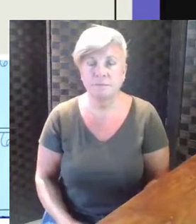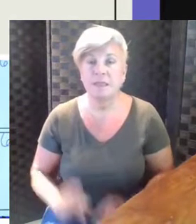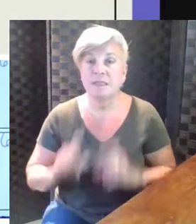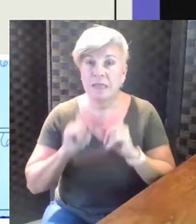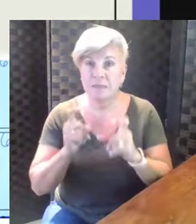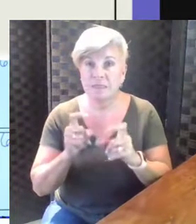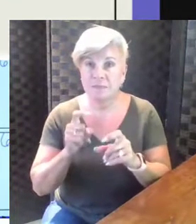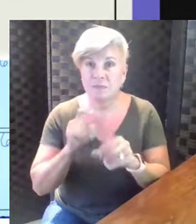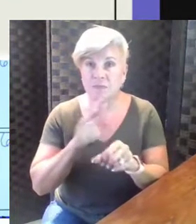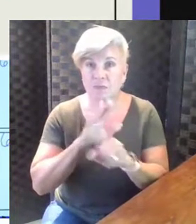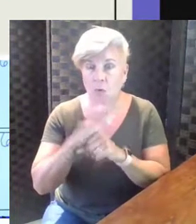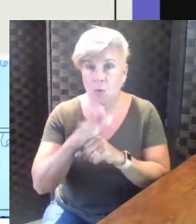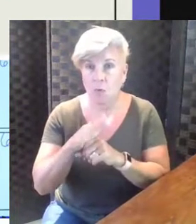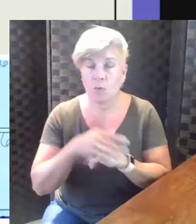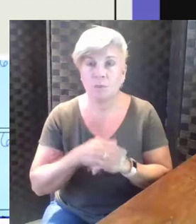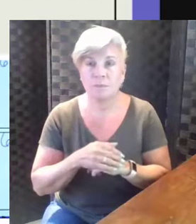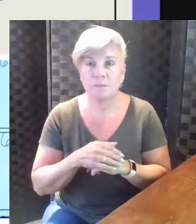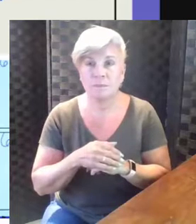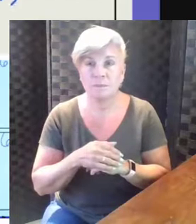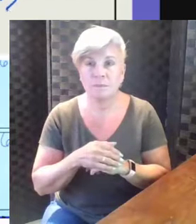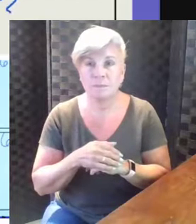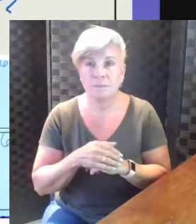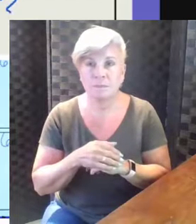us our whole.